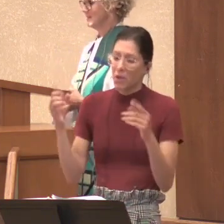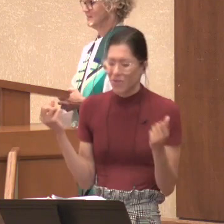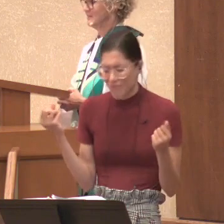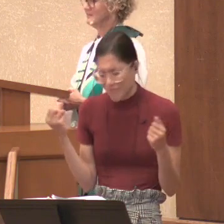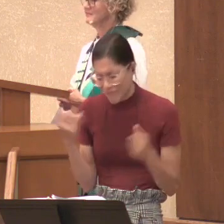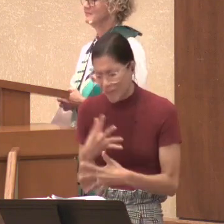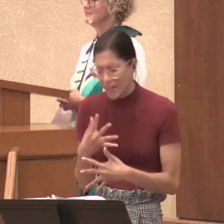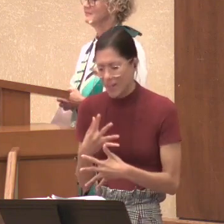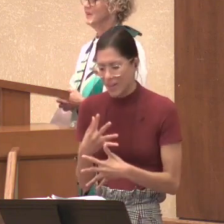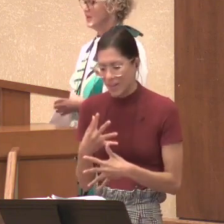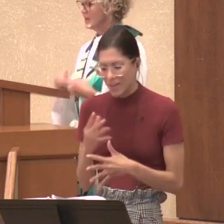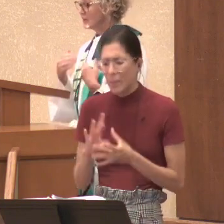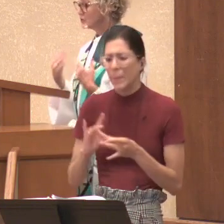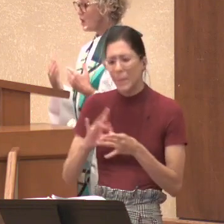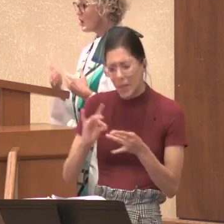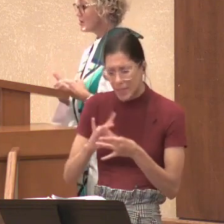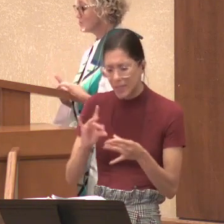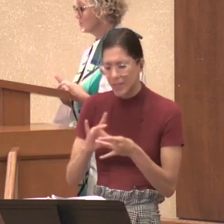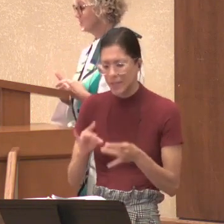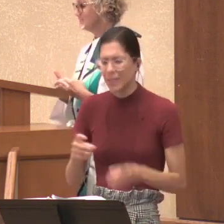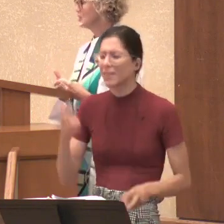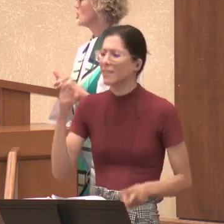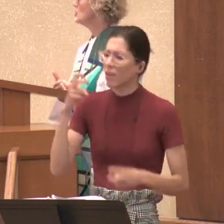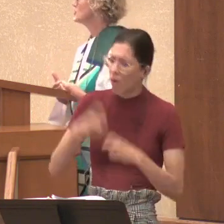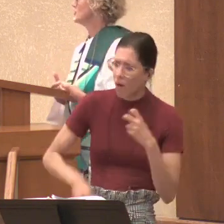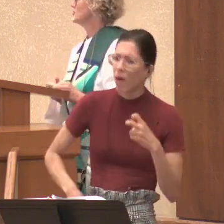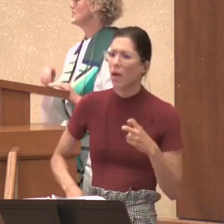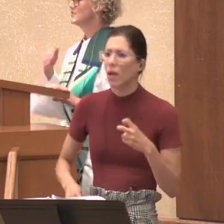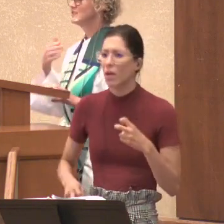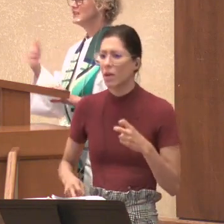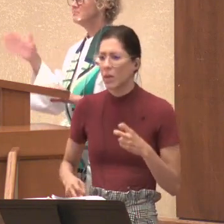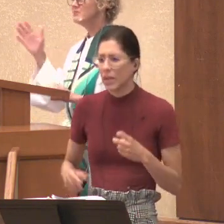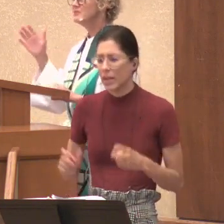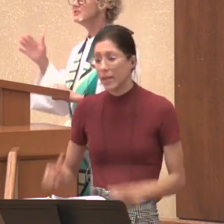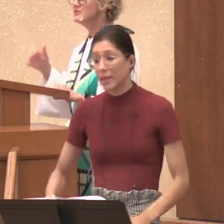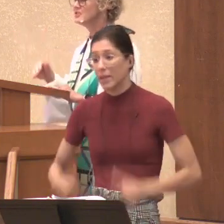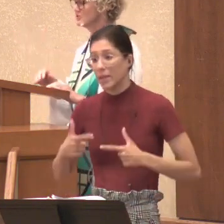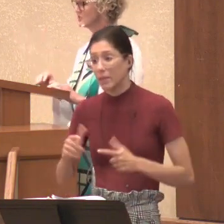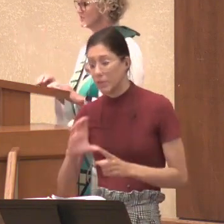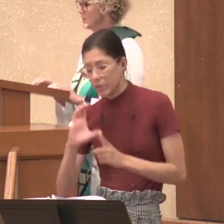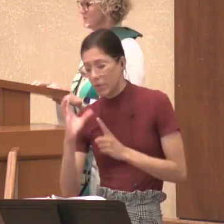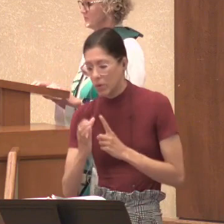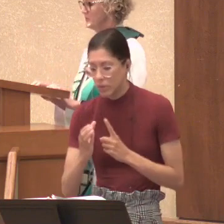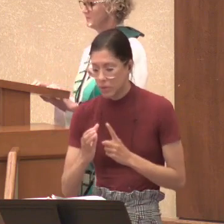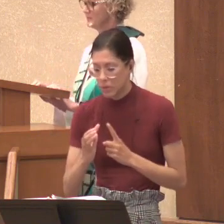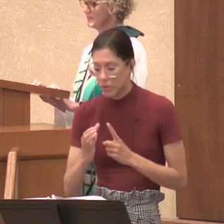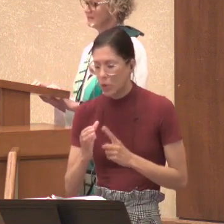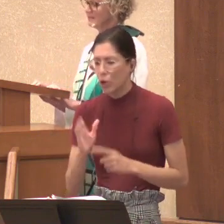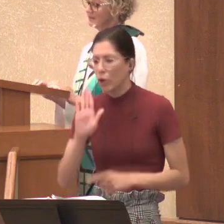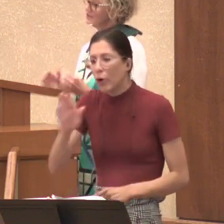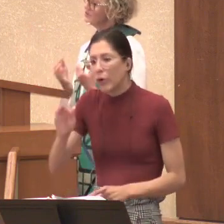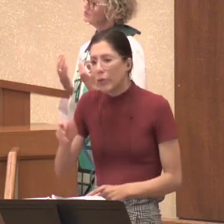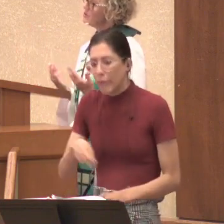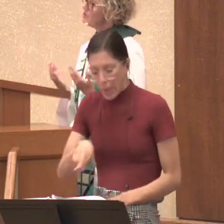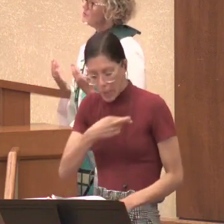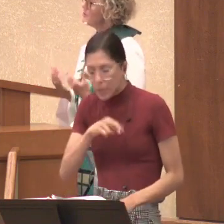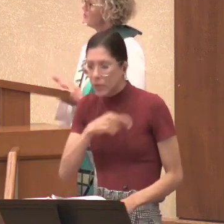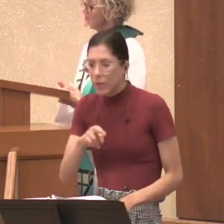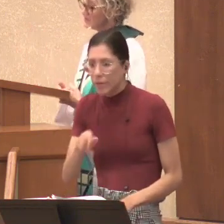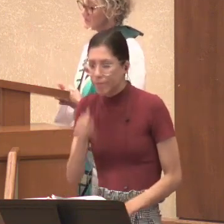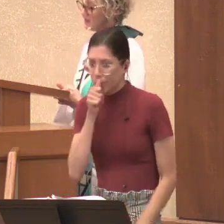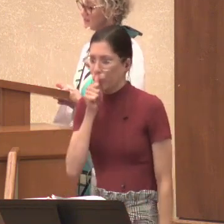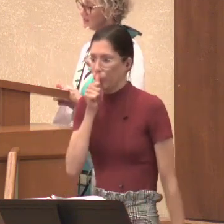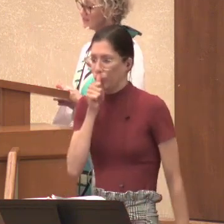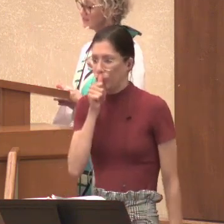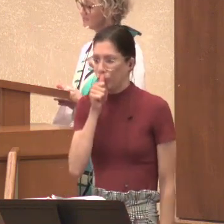say anything. It's hard when we live in a culture that says, keep your religion to yourself. So we